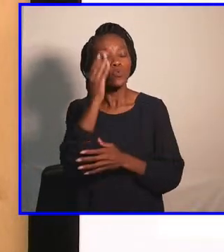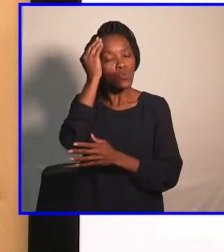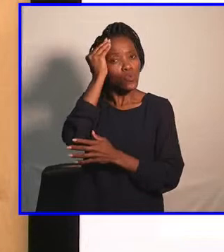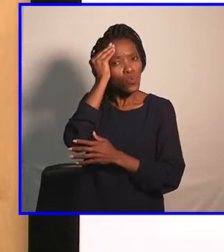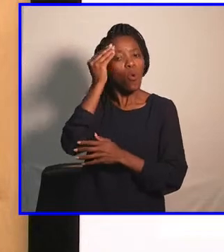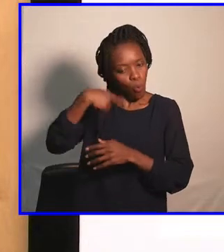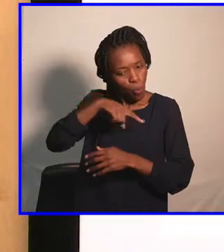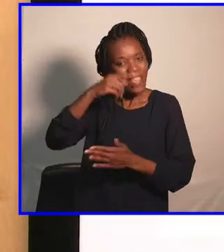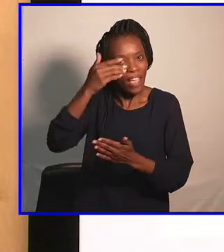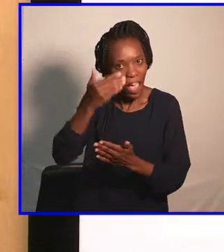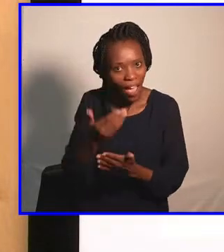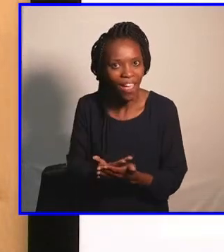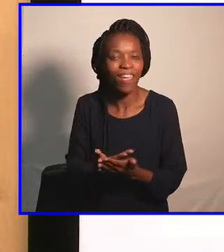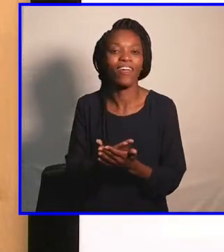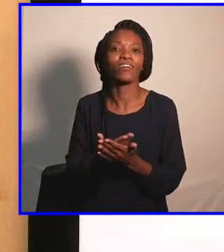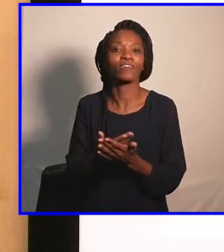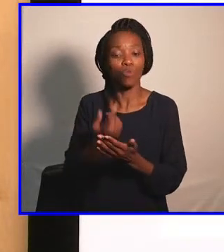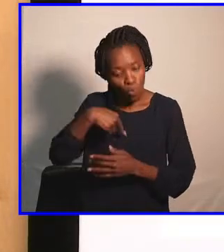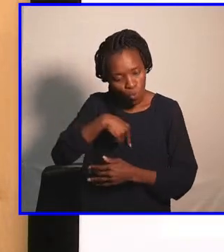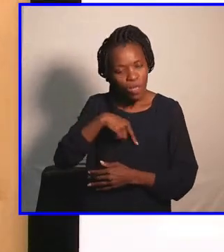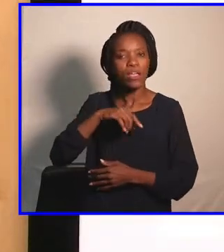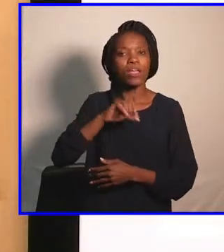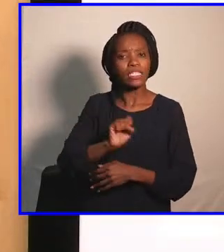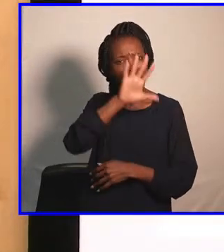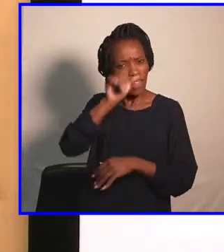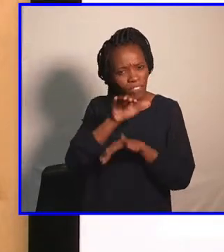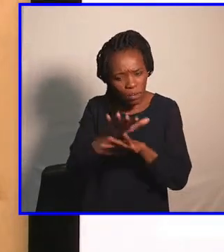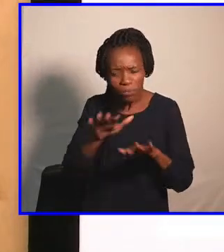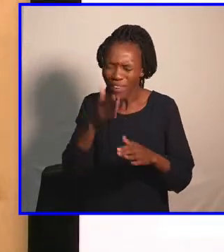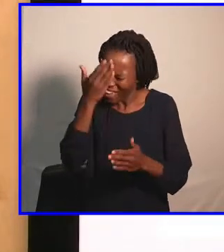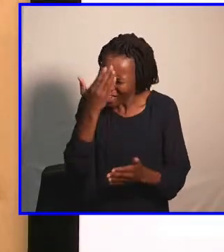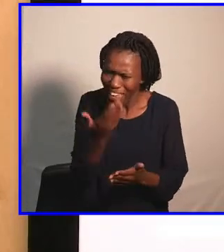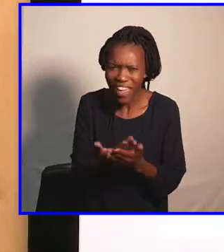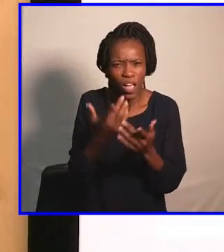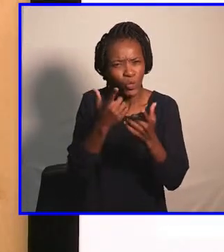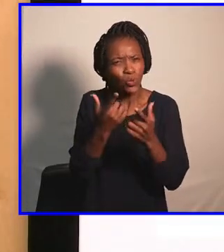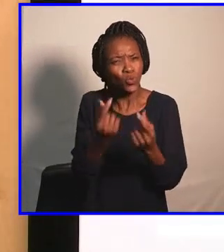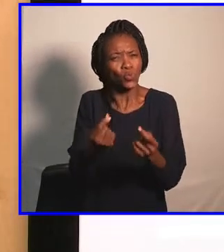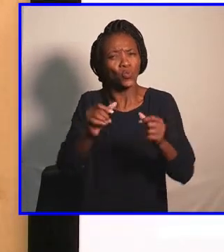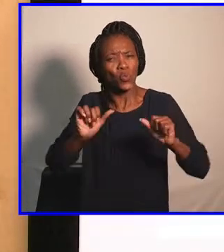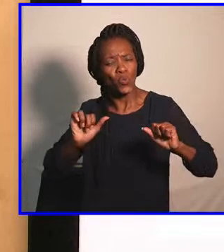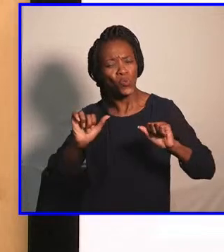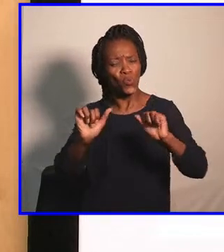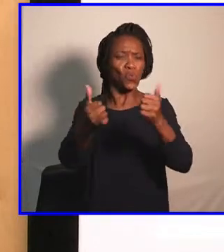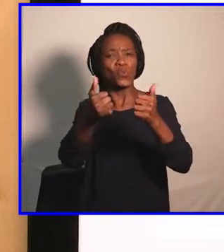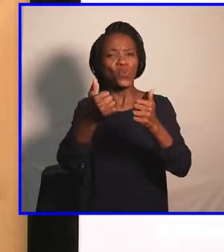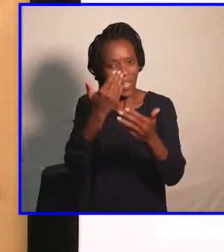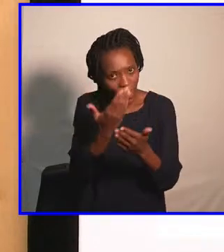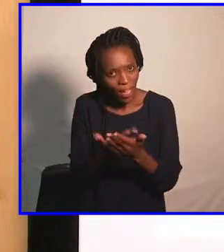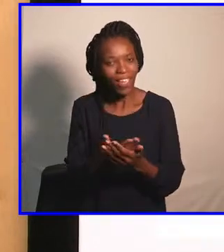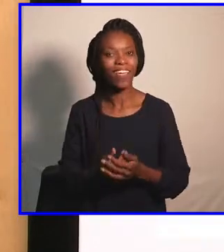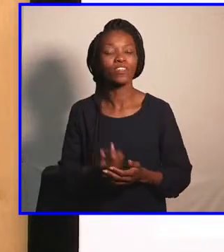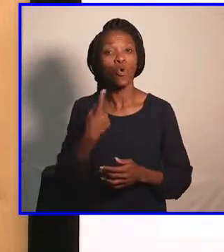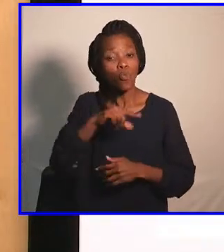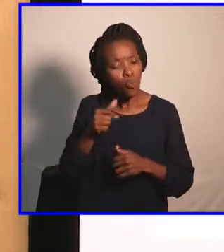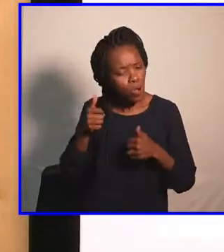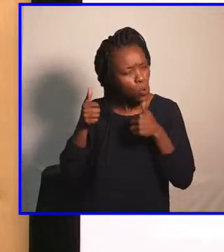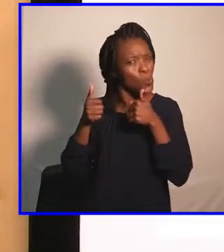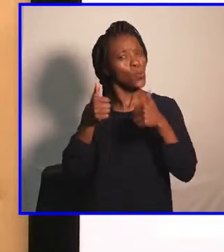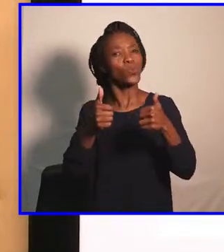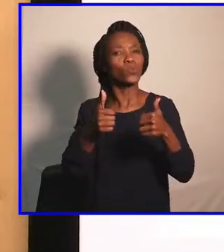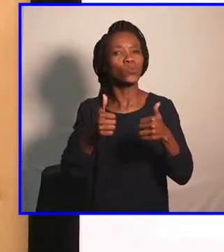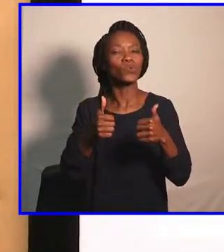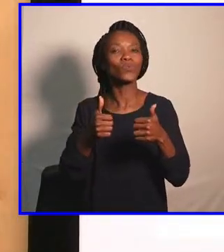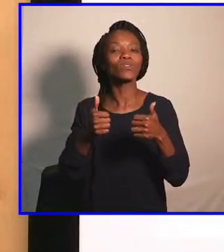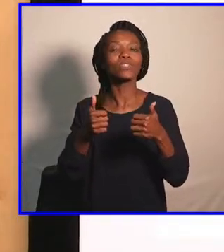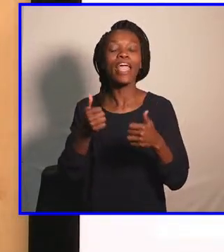are capable as South Africans of excellence. We we are good at it when